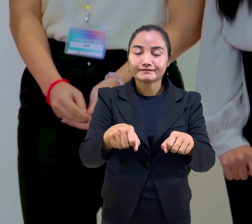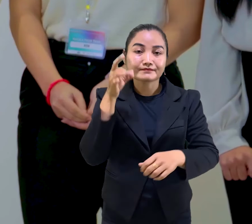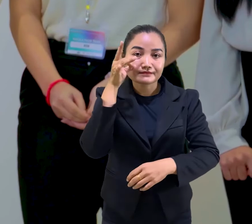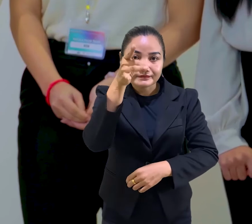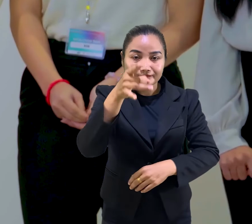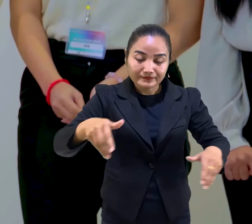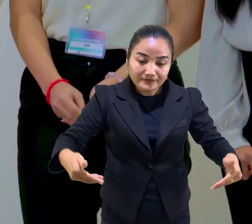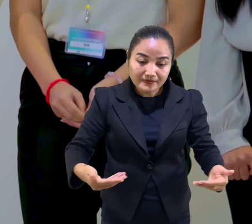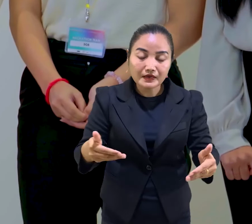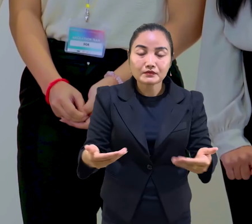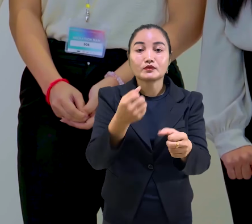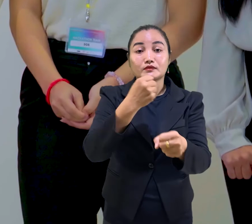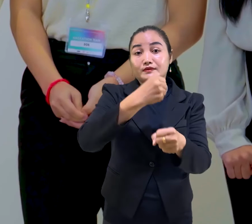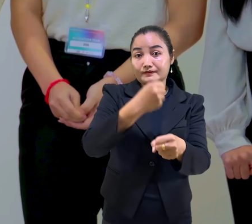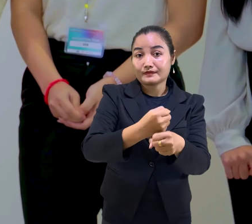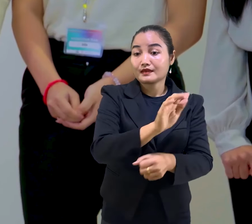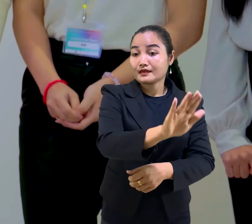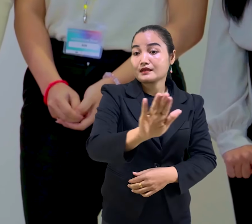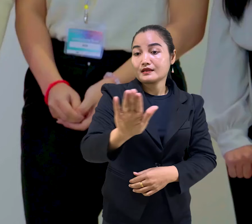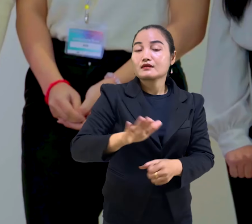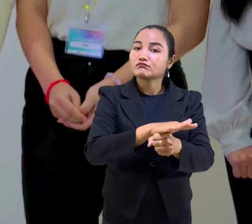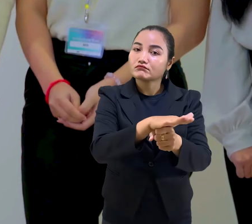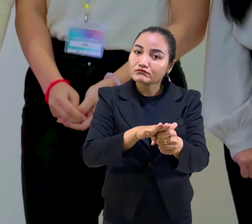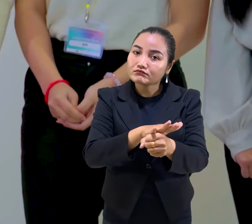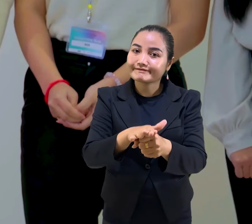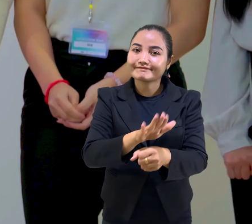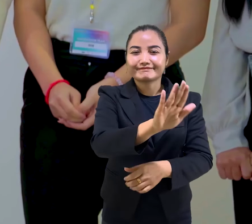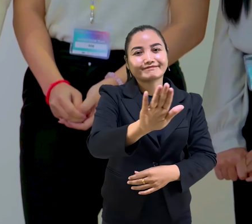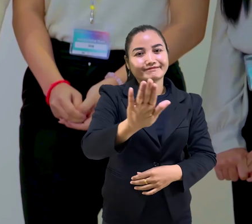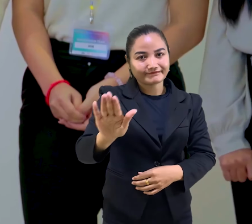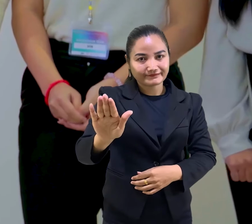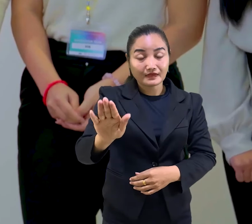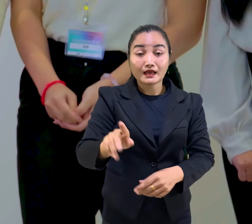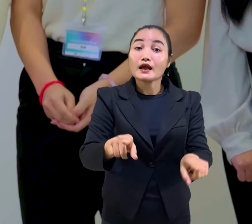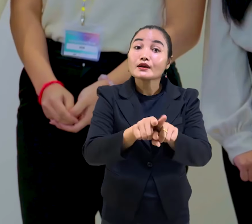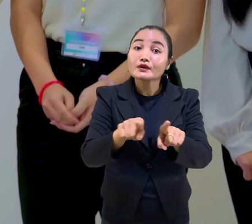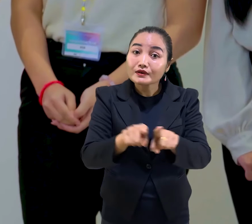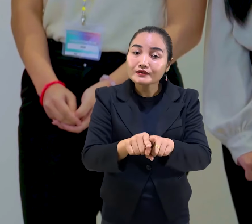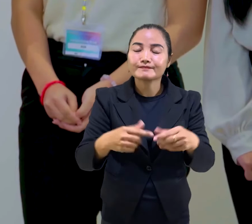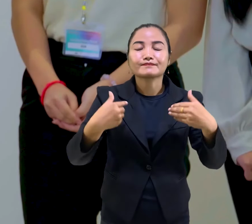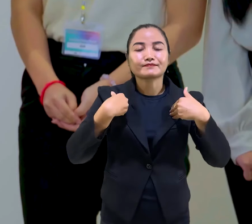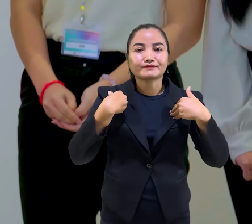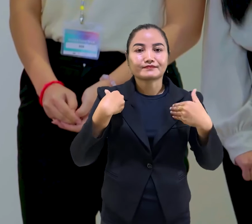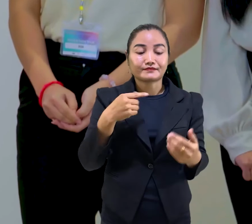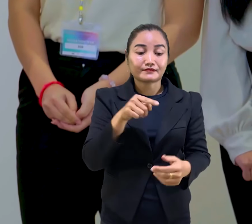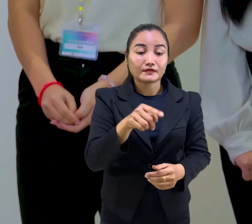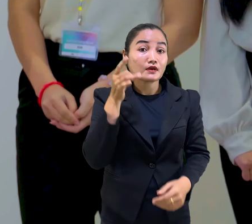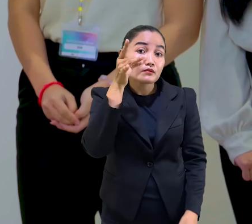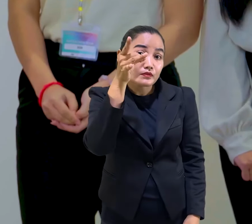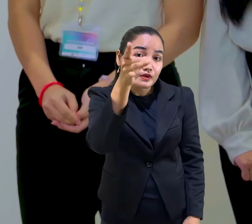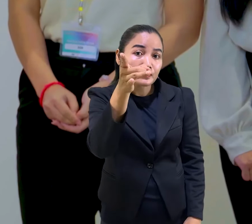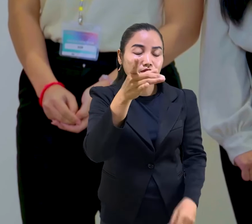economic growth to empower them to continue their skill, their ability